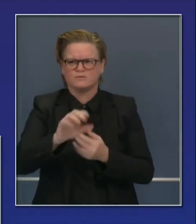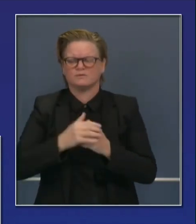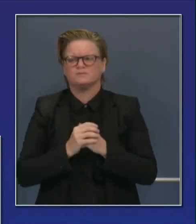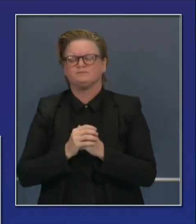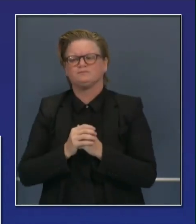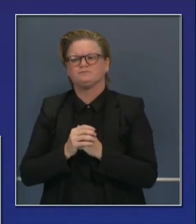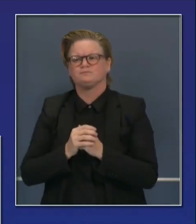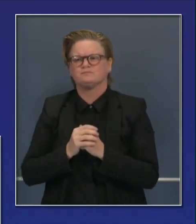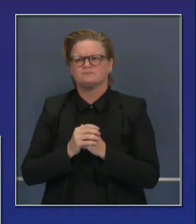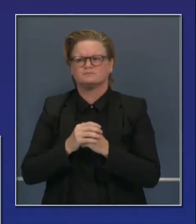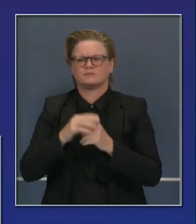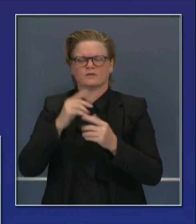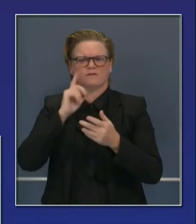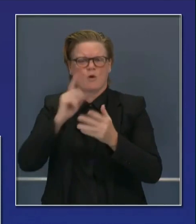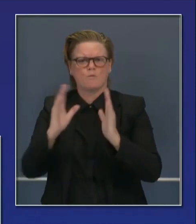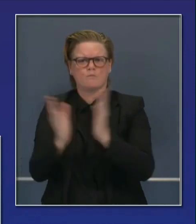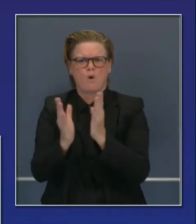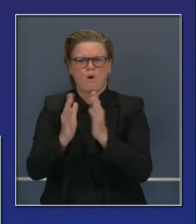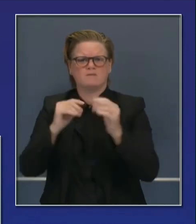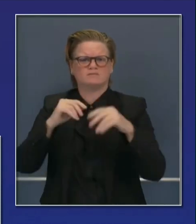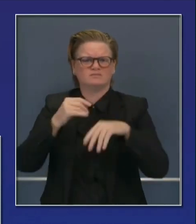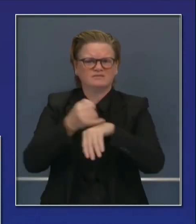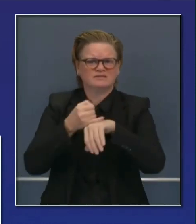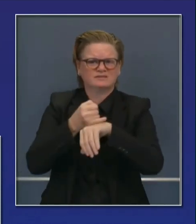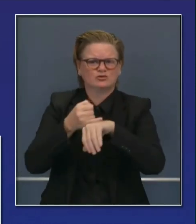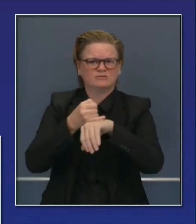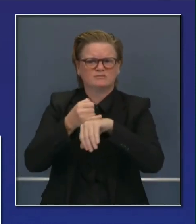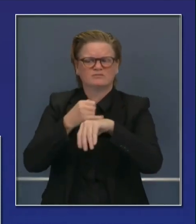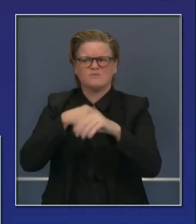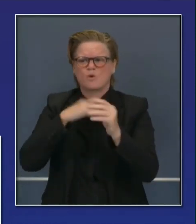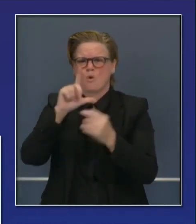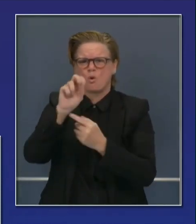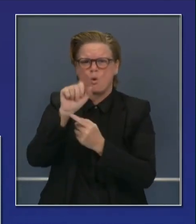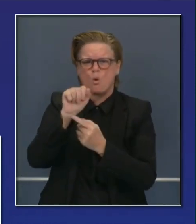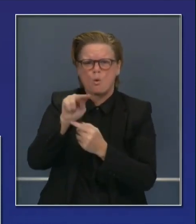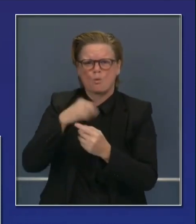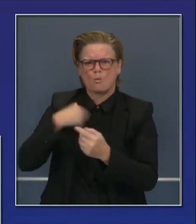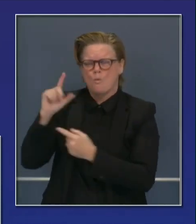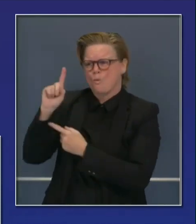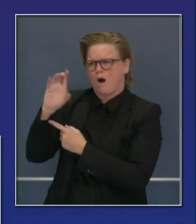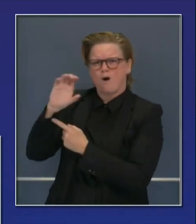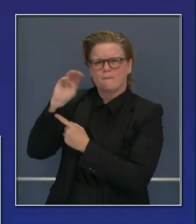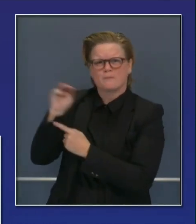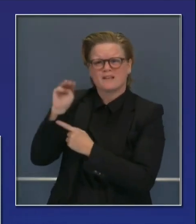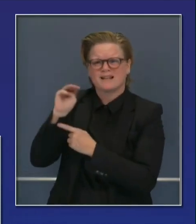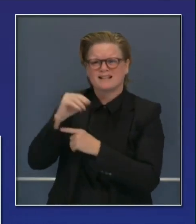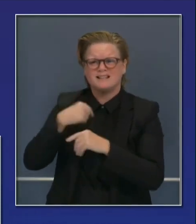through the cracks. And these are loans up to $100,000, not insignificant. Again,